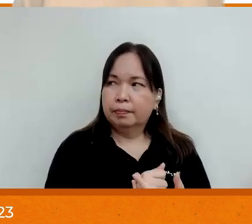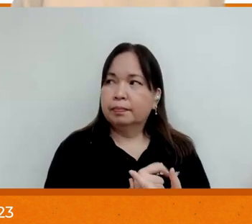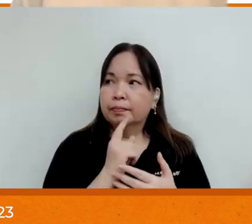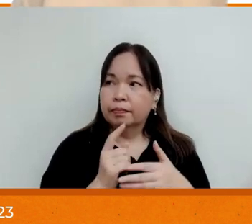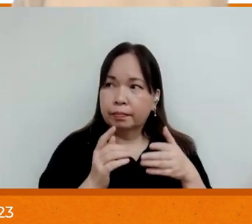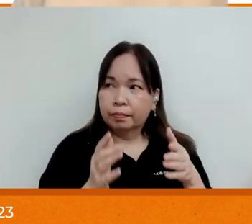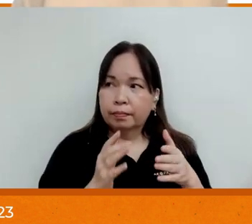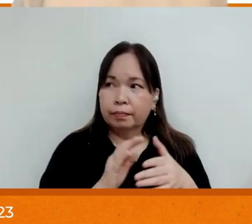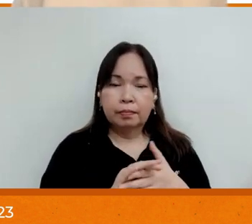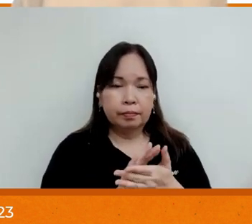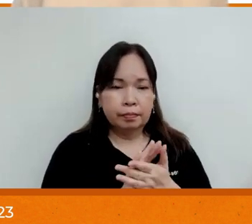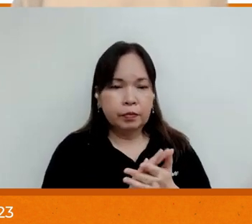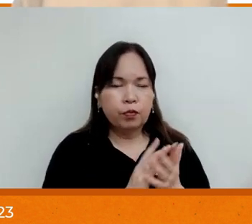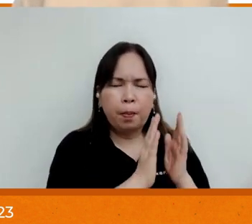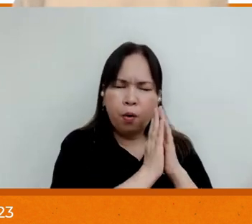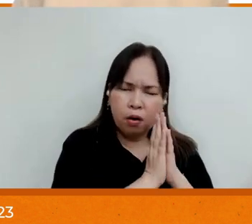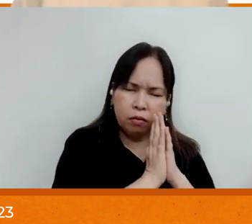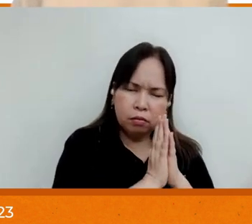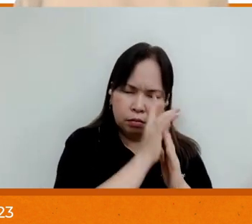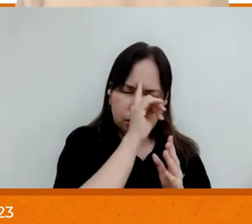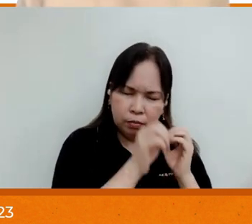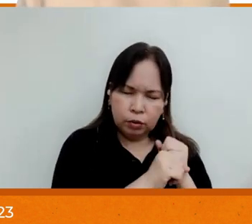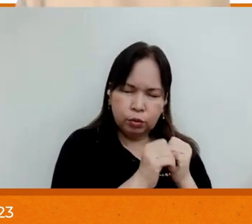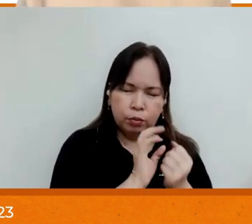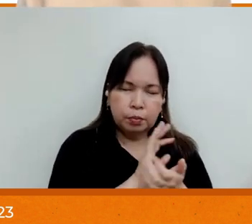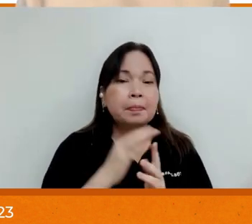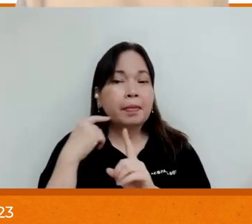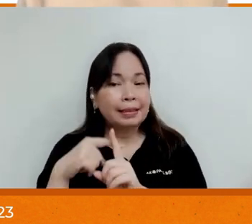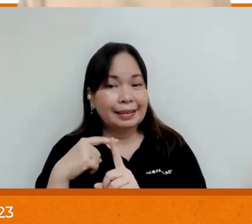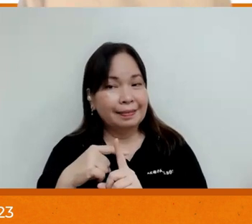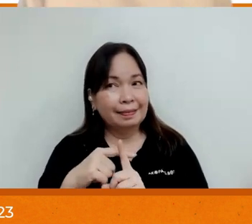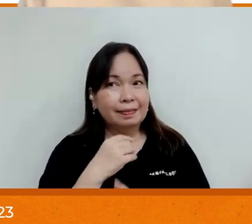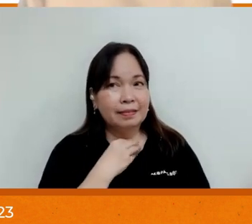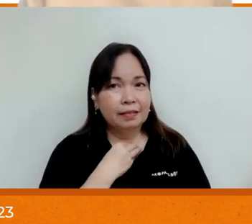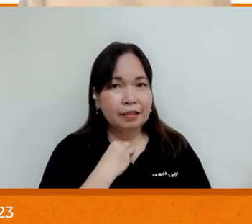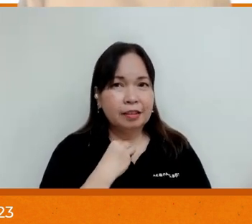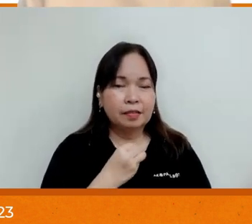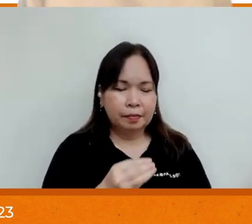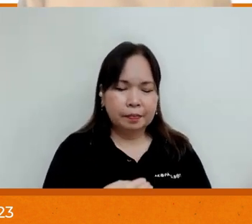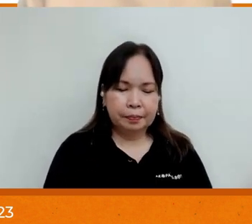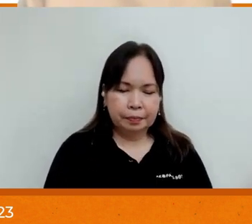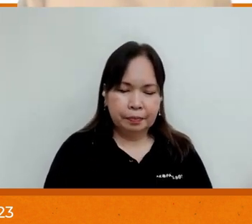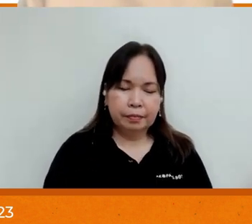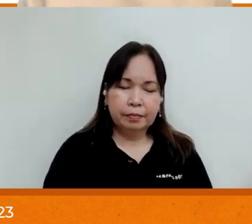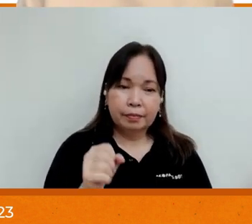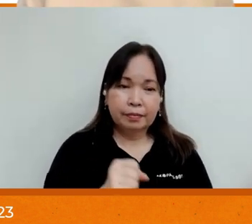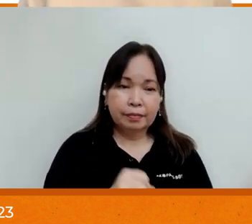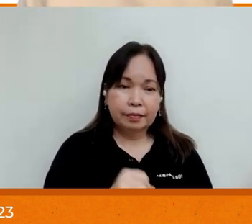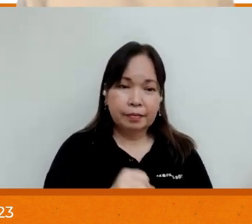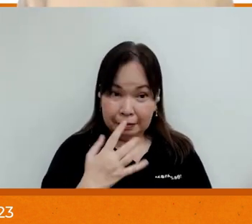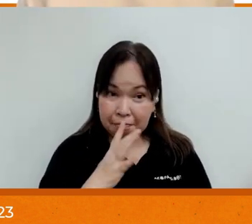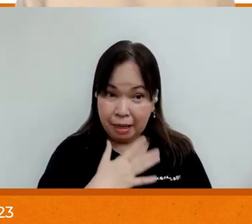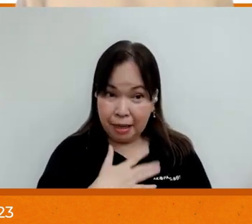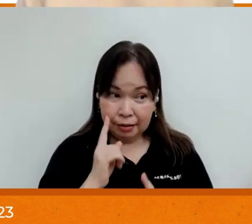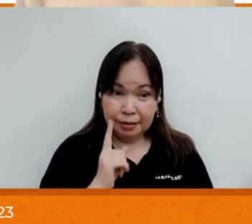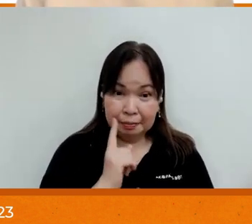turning spirituality into something helpful. So yeah, I don't know if I answered the